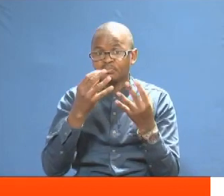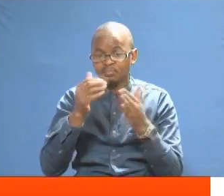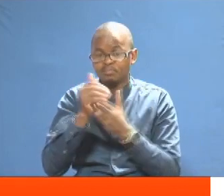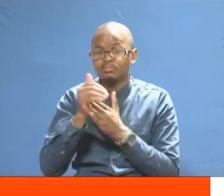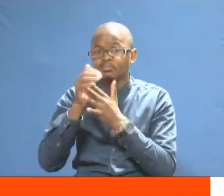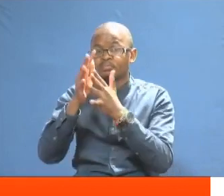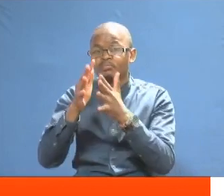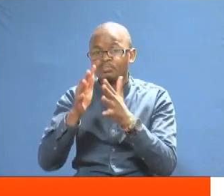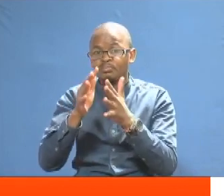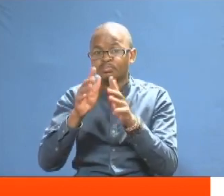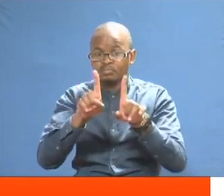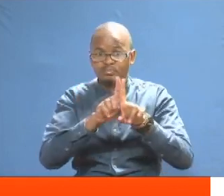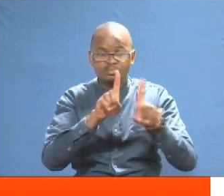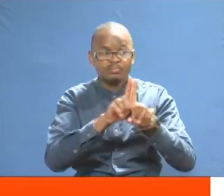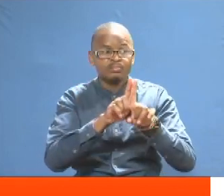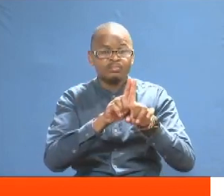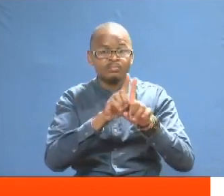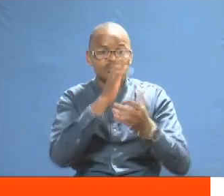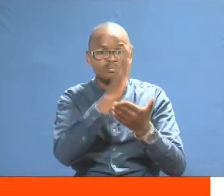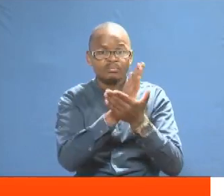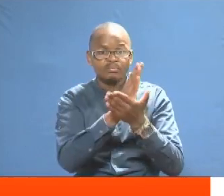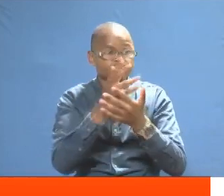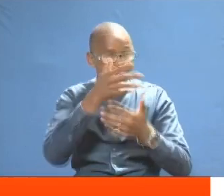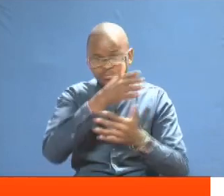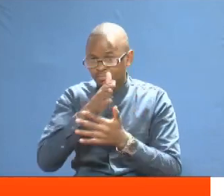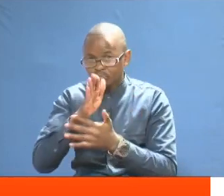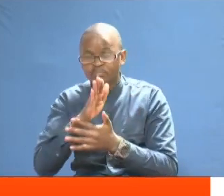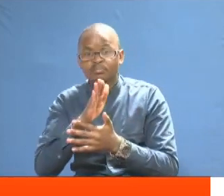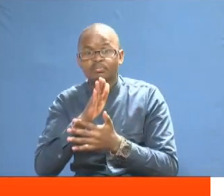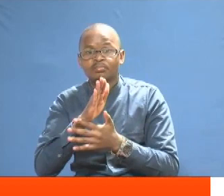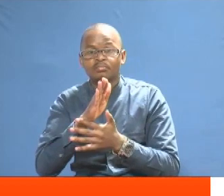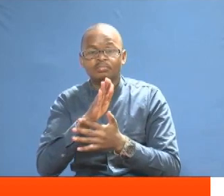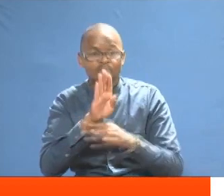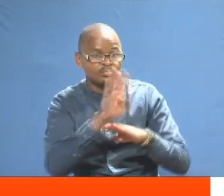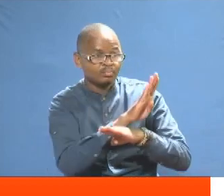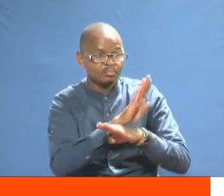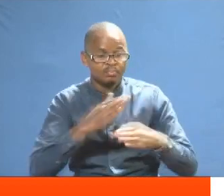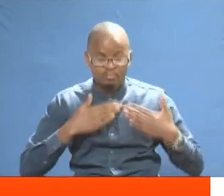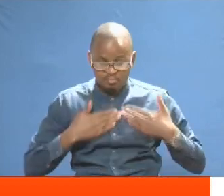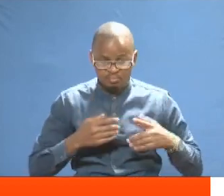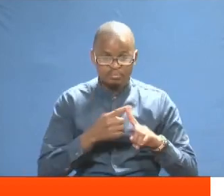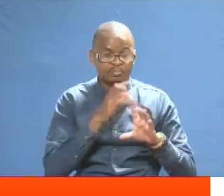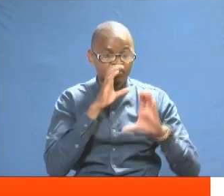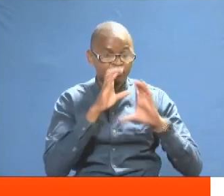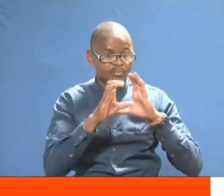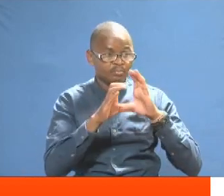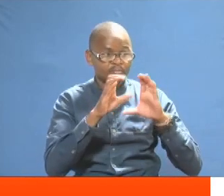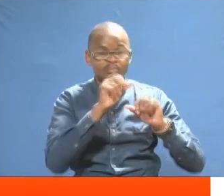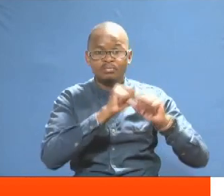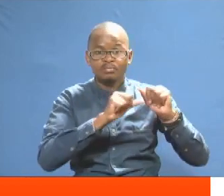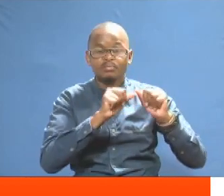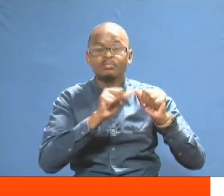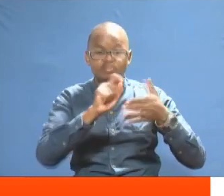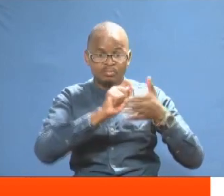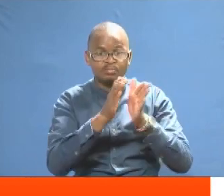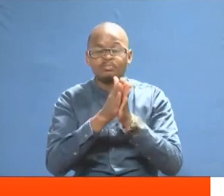leadership. Along the way, it was hijacked by political conmen and busybodies, and you can see from the communication by the acting Secretary